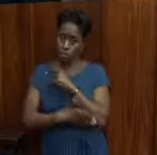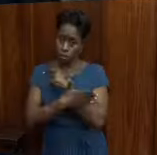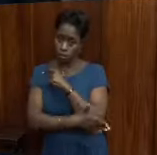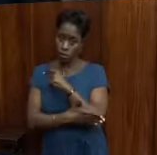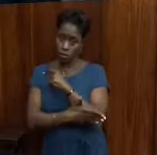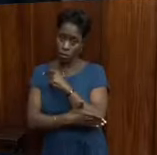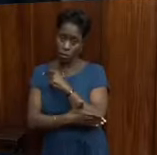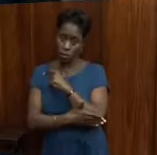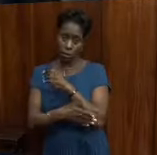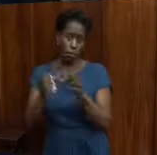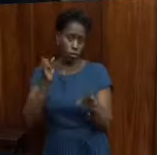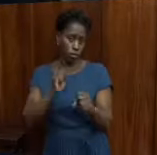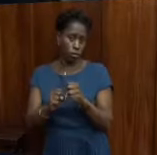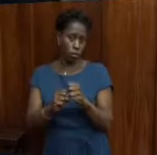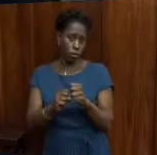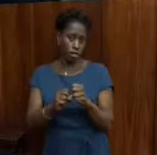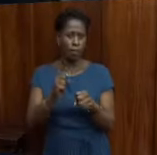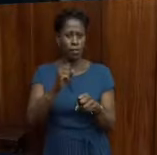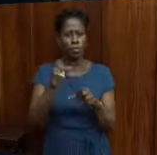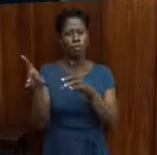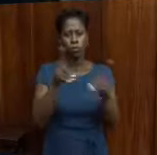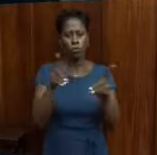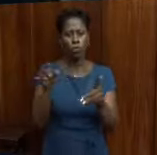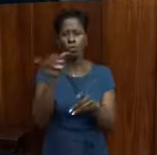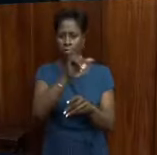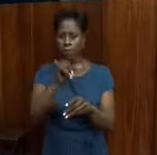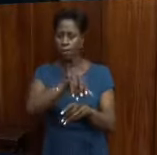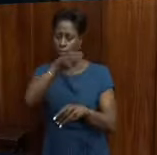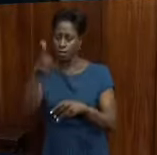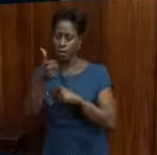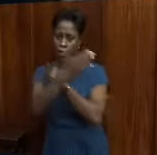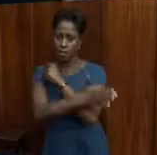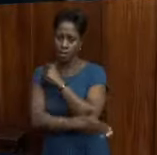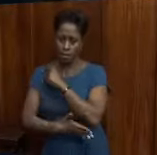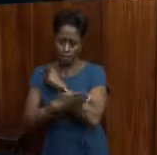commercial cannabis for export. Mr. Speaker,